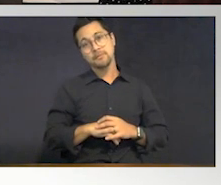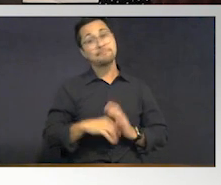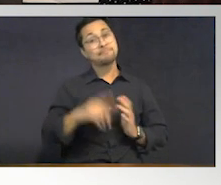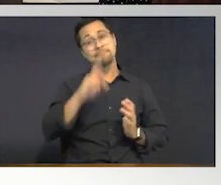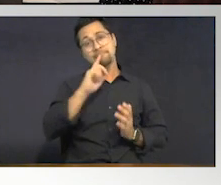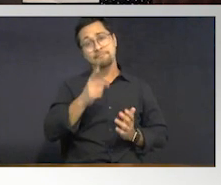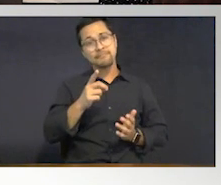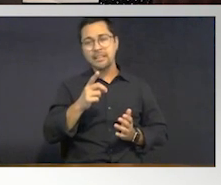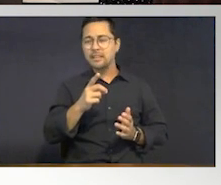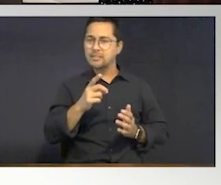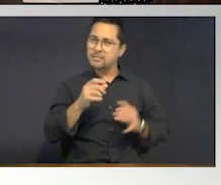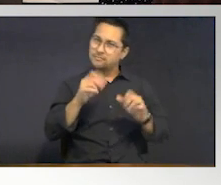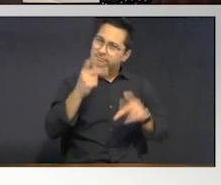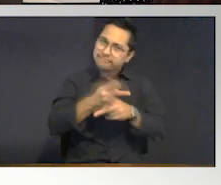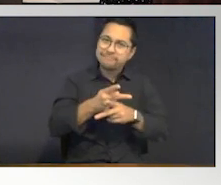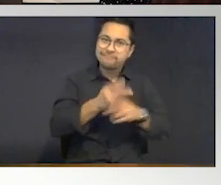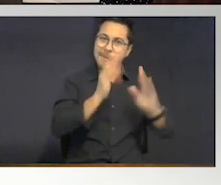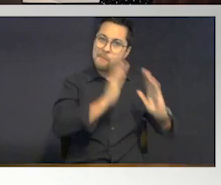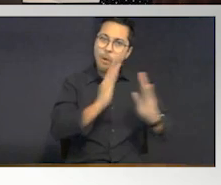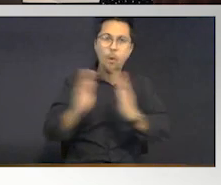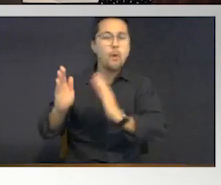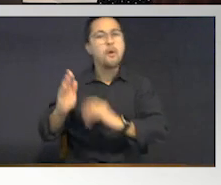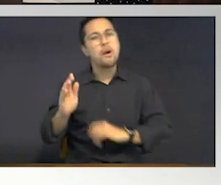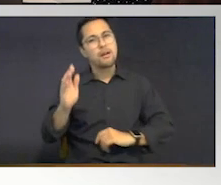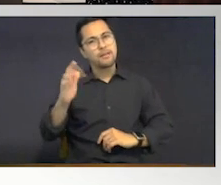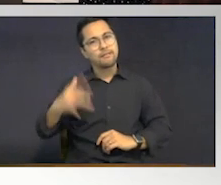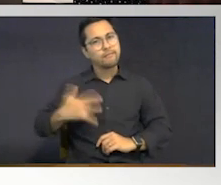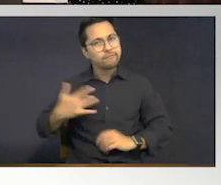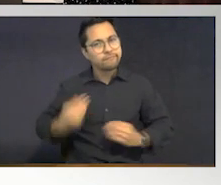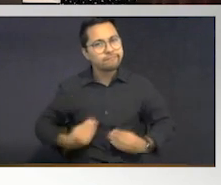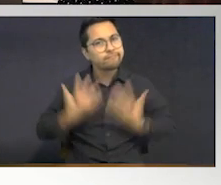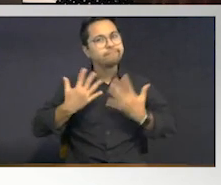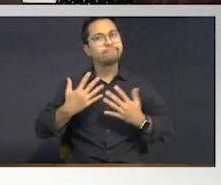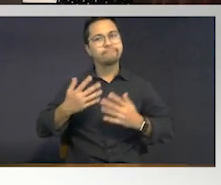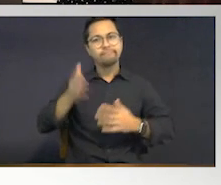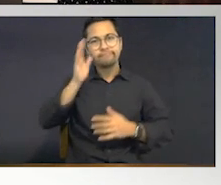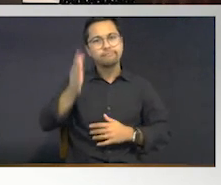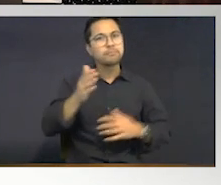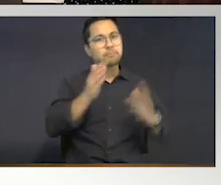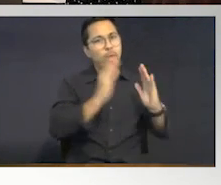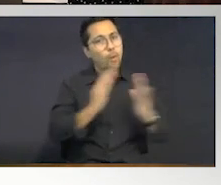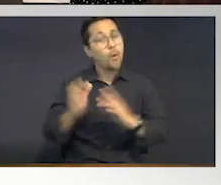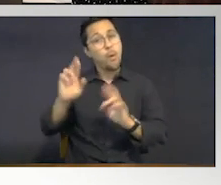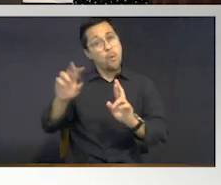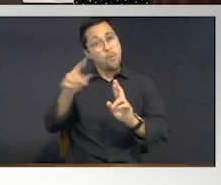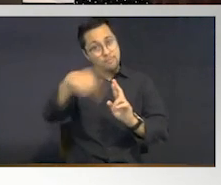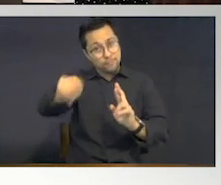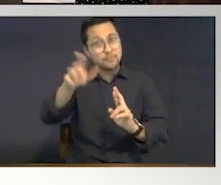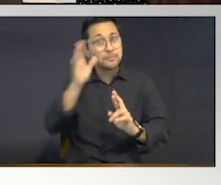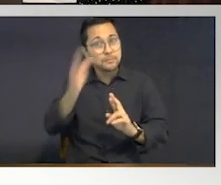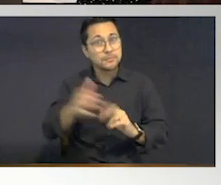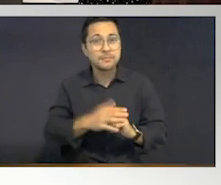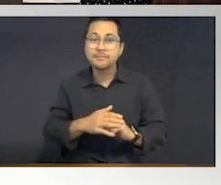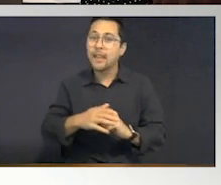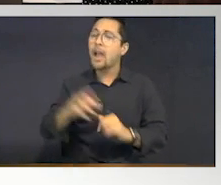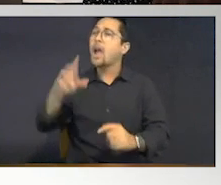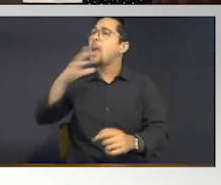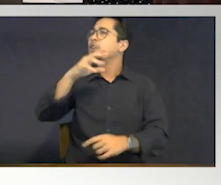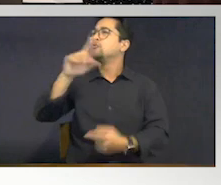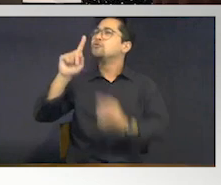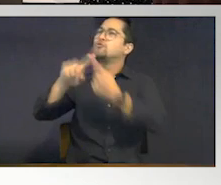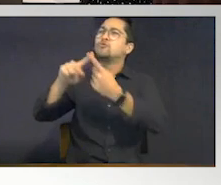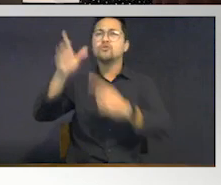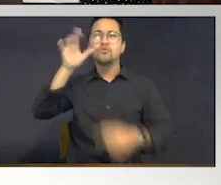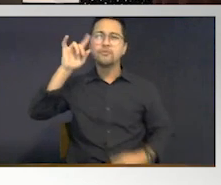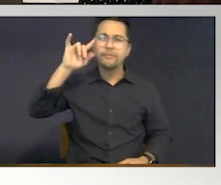Just stay organized, be inspired to stay organized. I hope you will, and to infinity